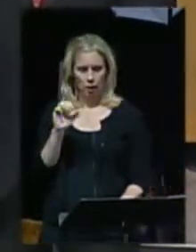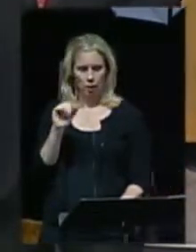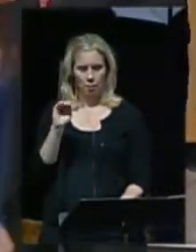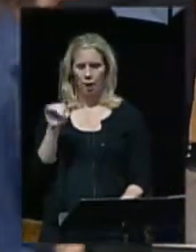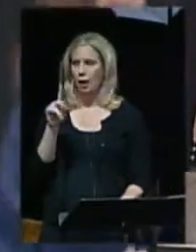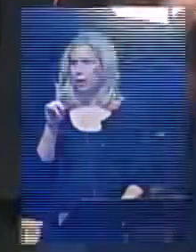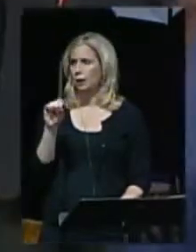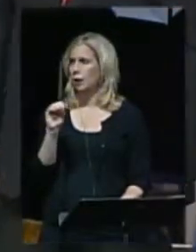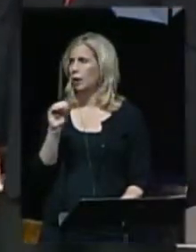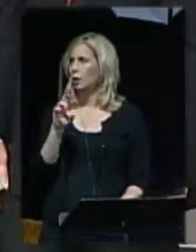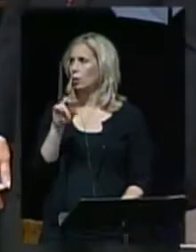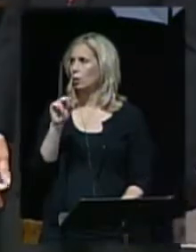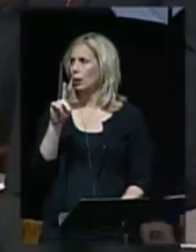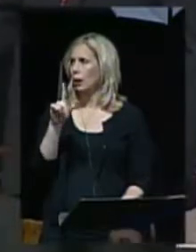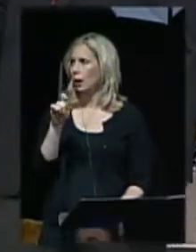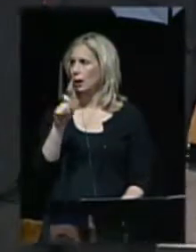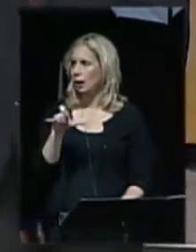Amanda Ridley.